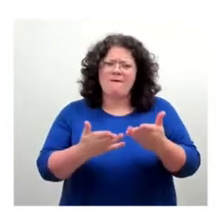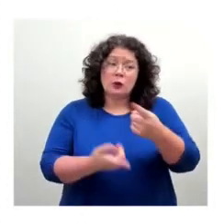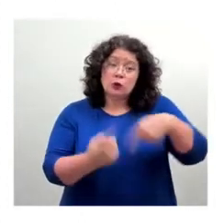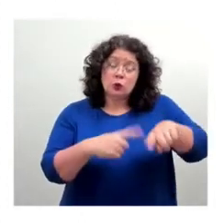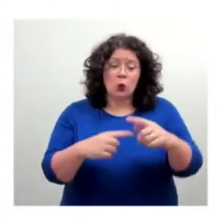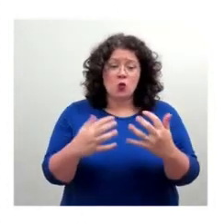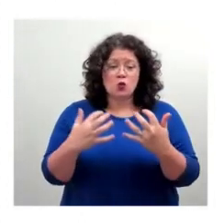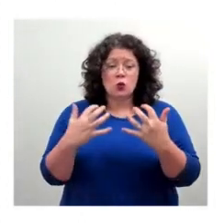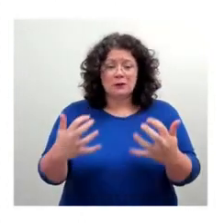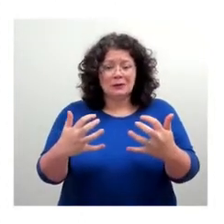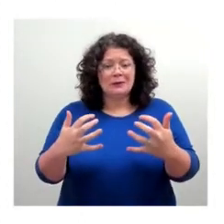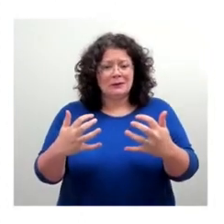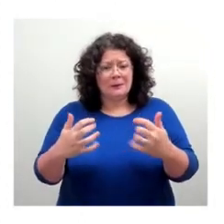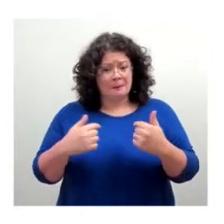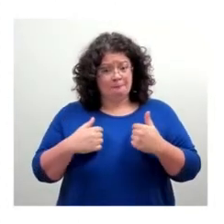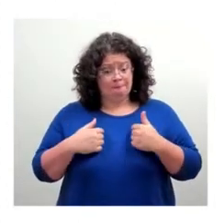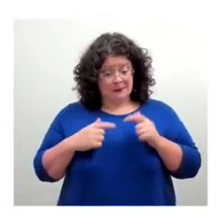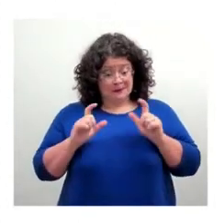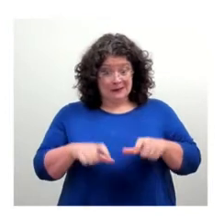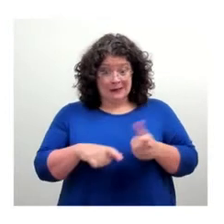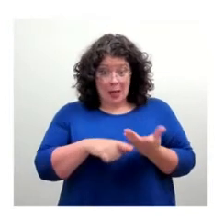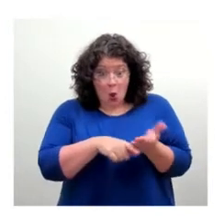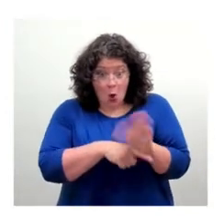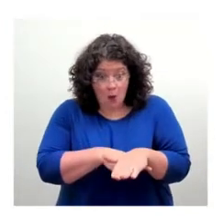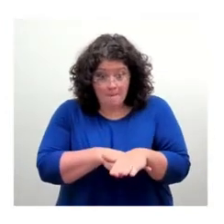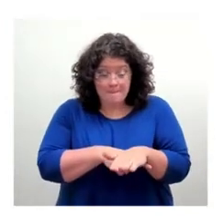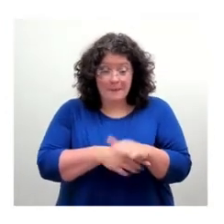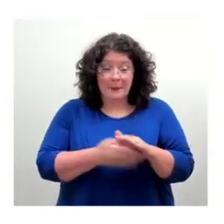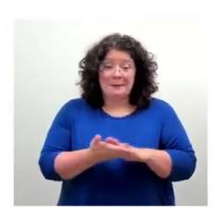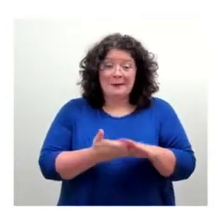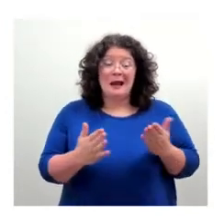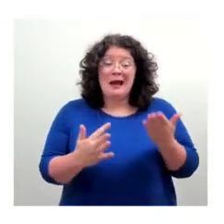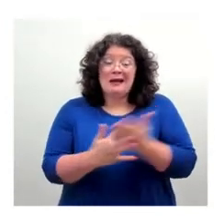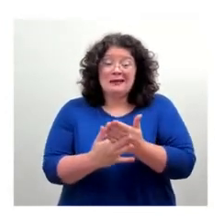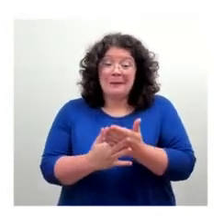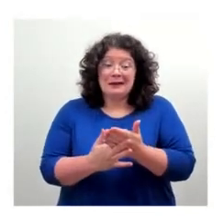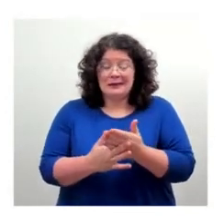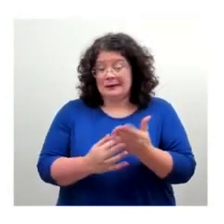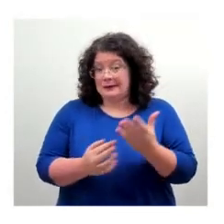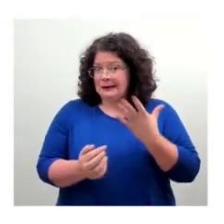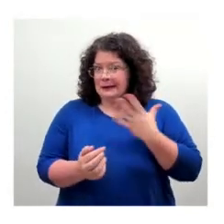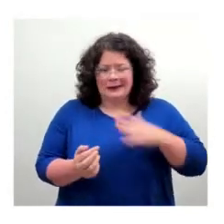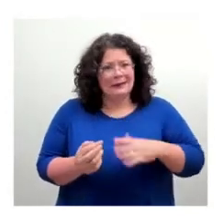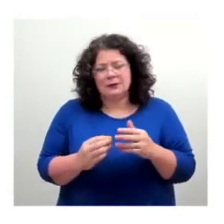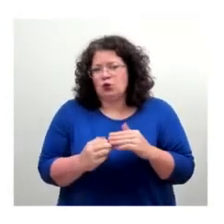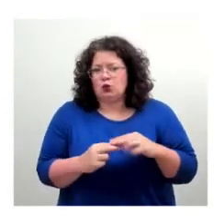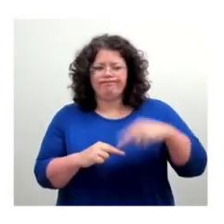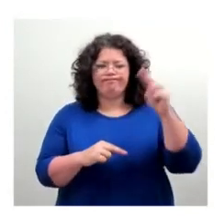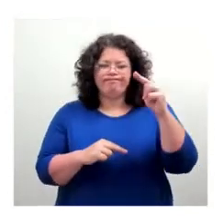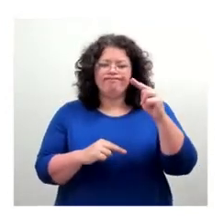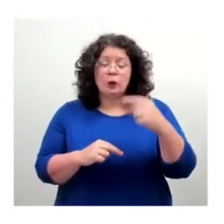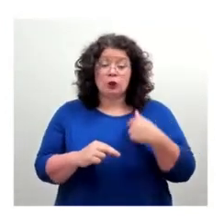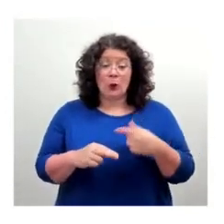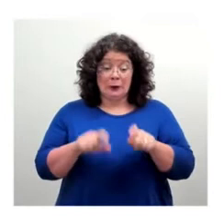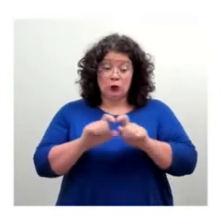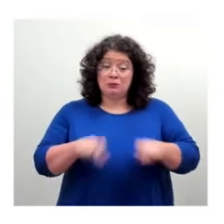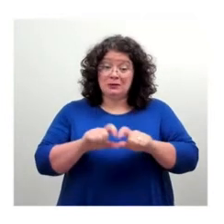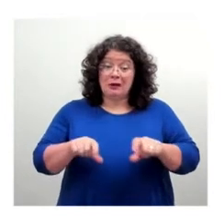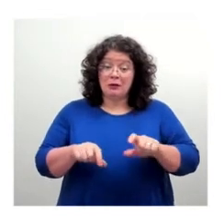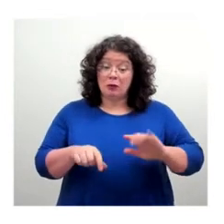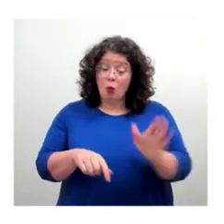the bite-size daily videos. We live signed all the government daily briefings. It's something we